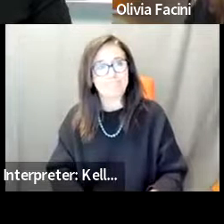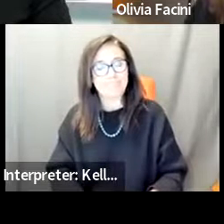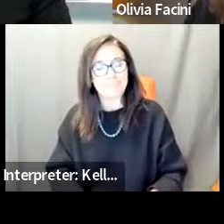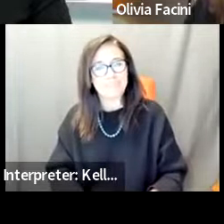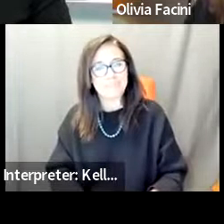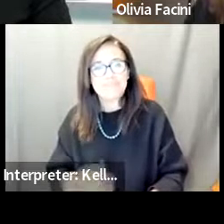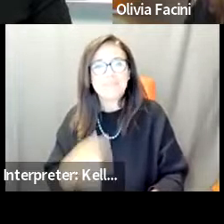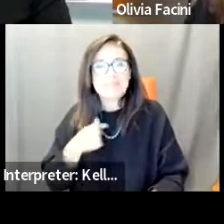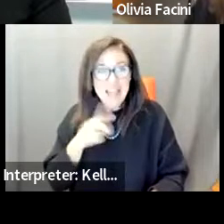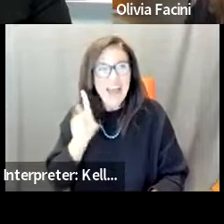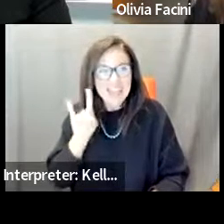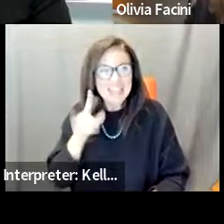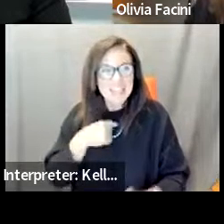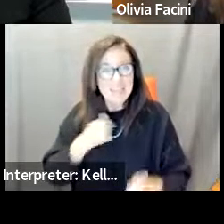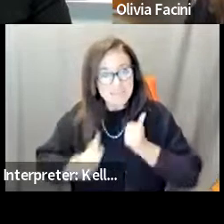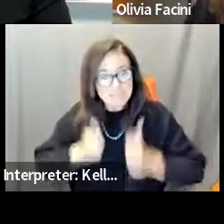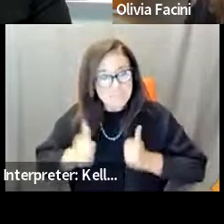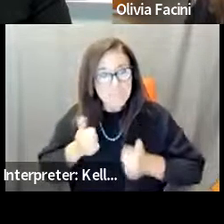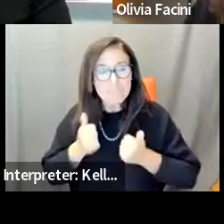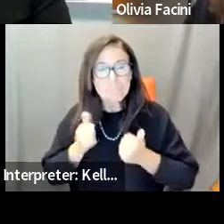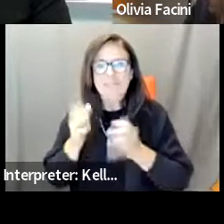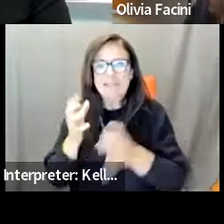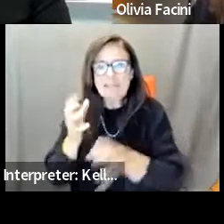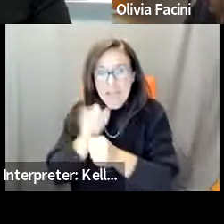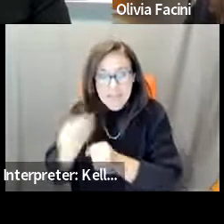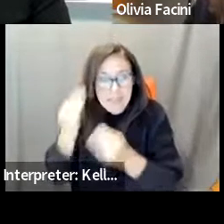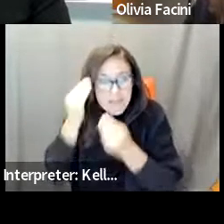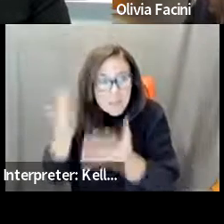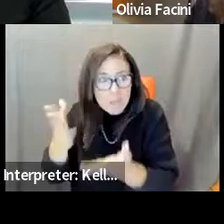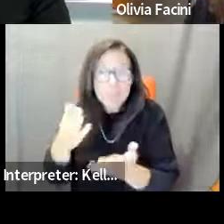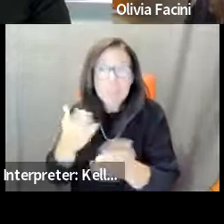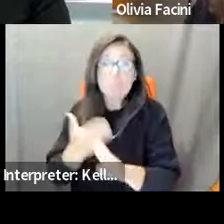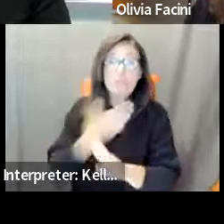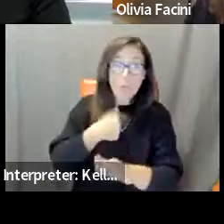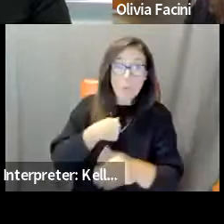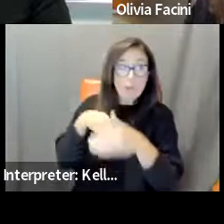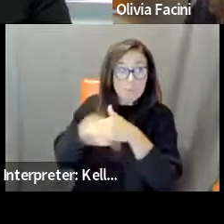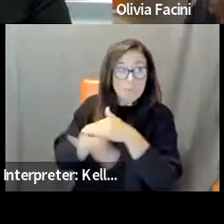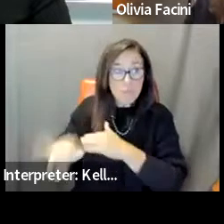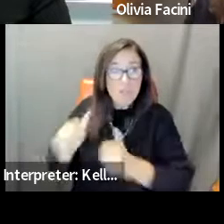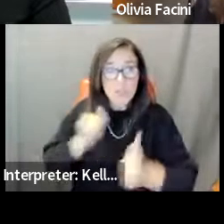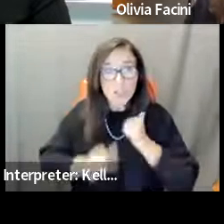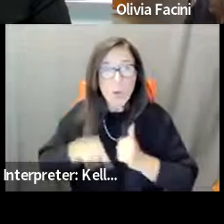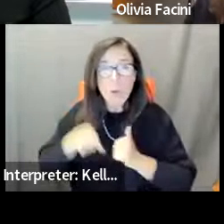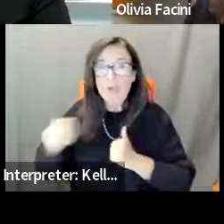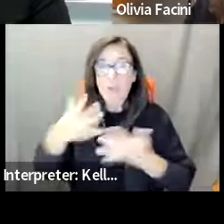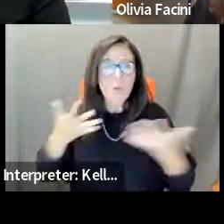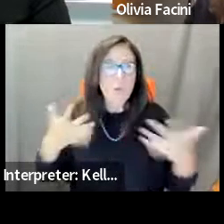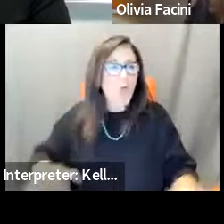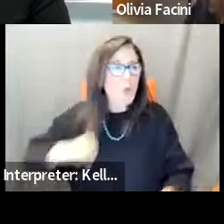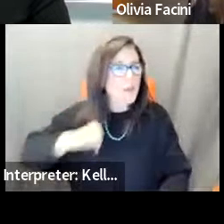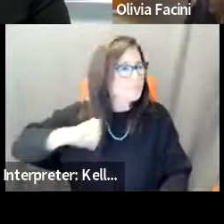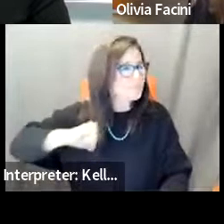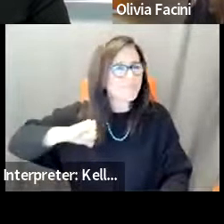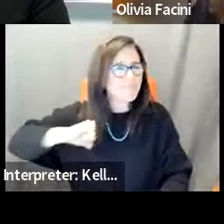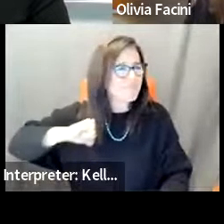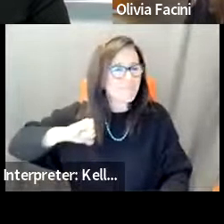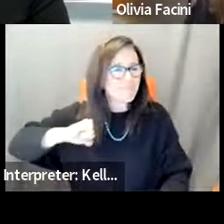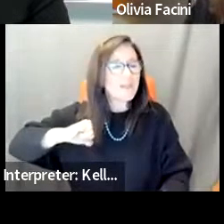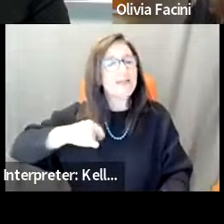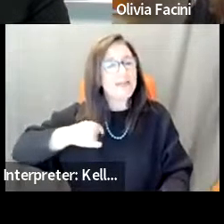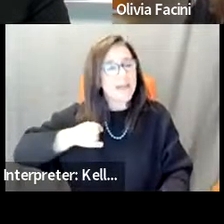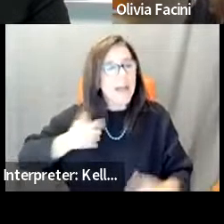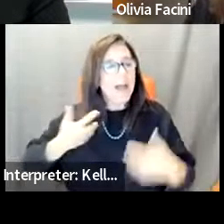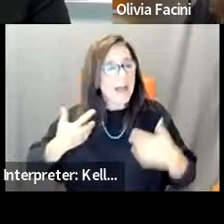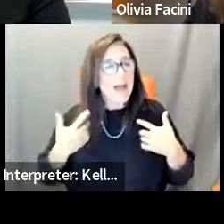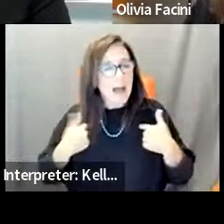information before I went to the performance, and I was getting major pushback. And so I kind of went into the situation kind of expecting